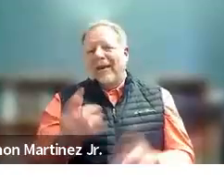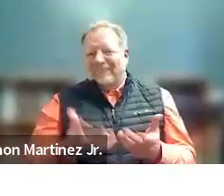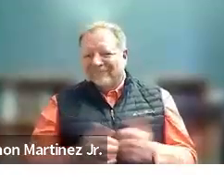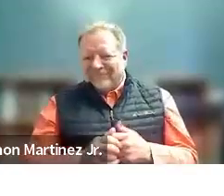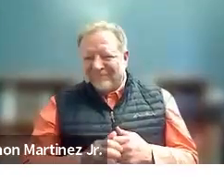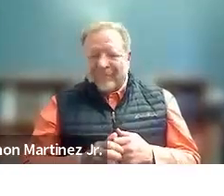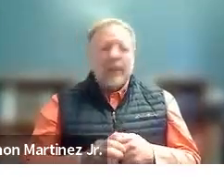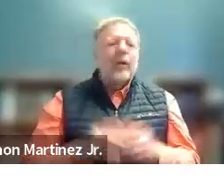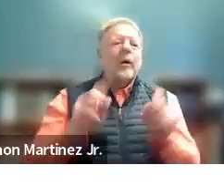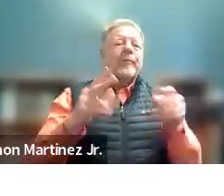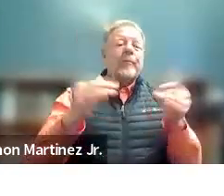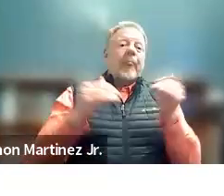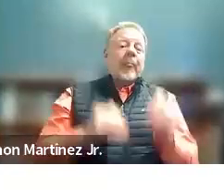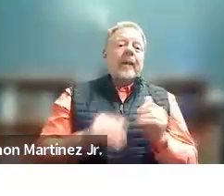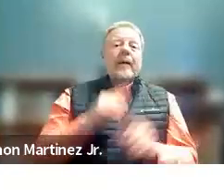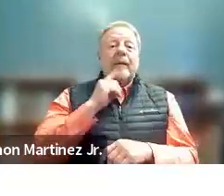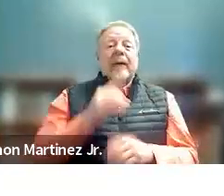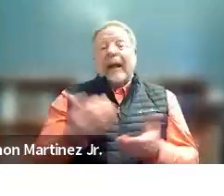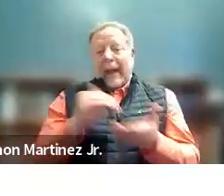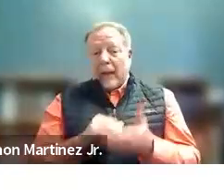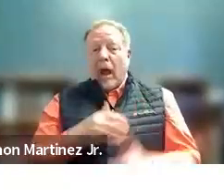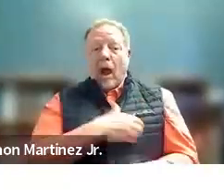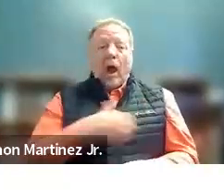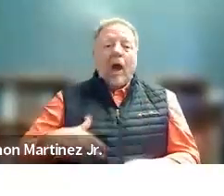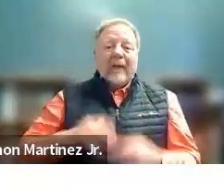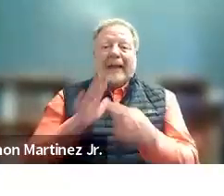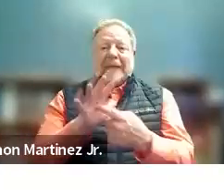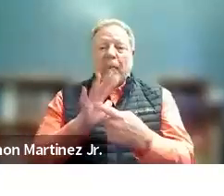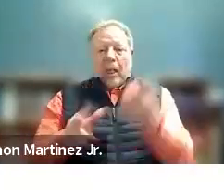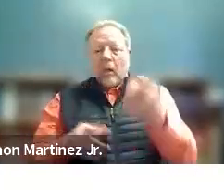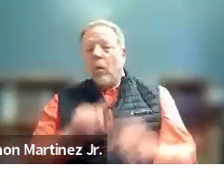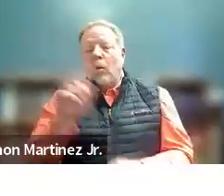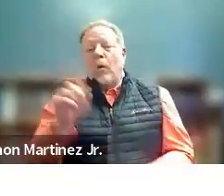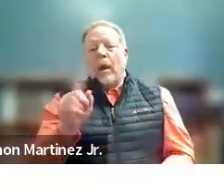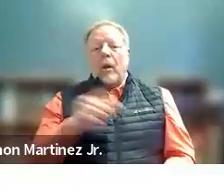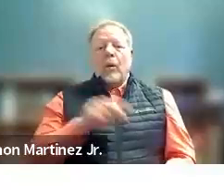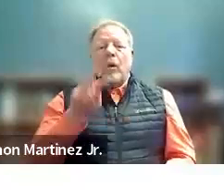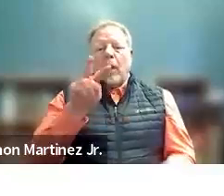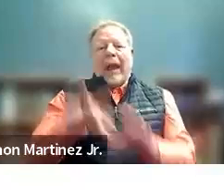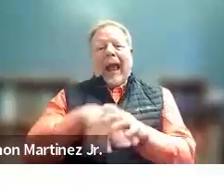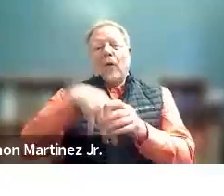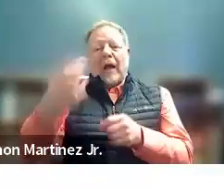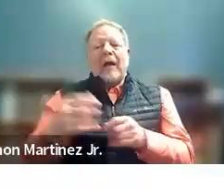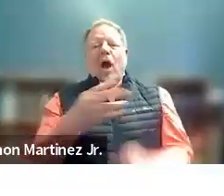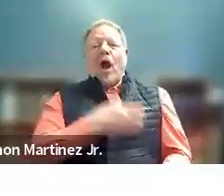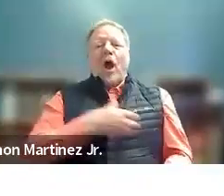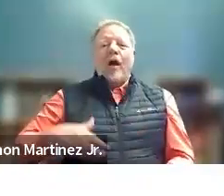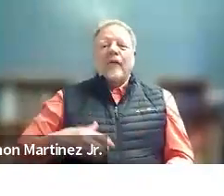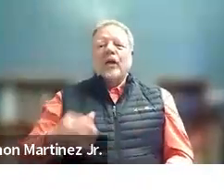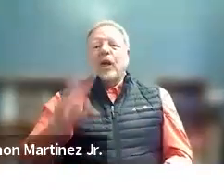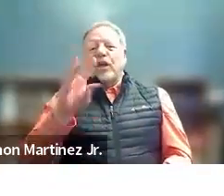Um, Okay, so the again, Harvard example, or at least looking outside of the Harvard yard